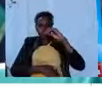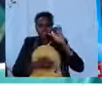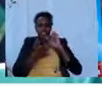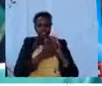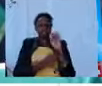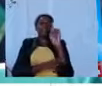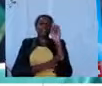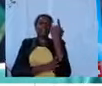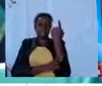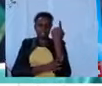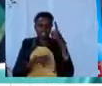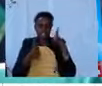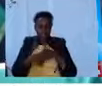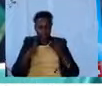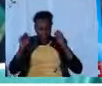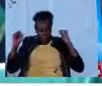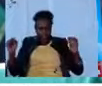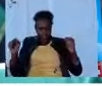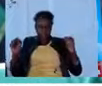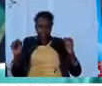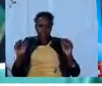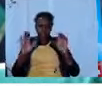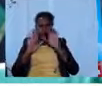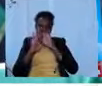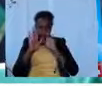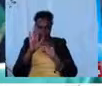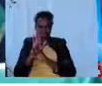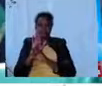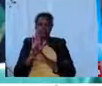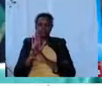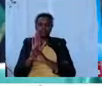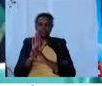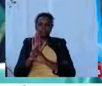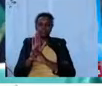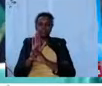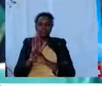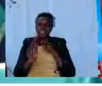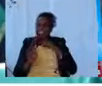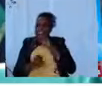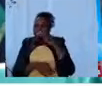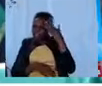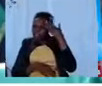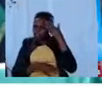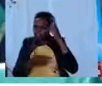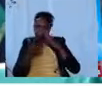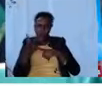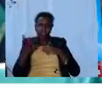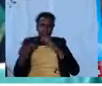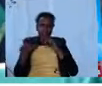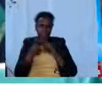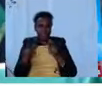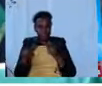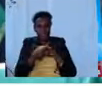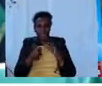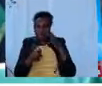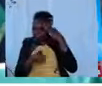the first and the greatest commandment. Do you know what, my brothers and my